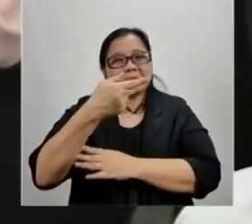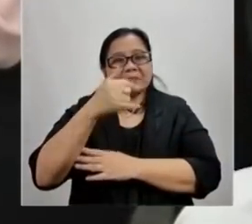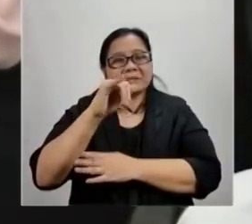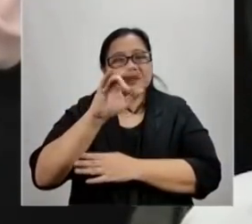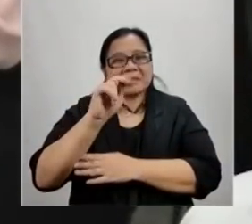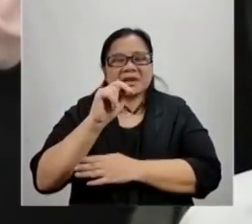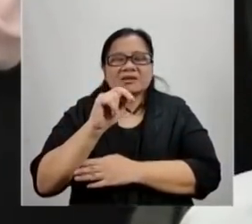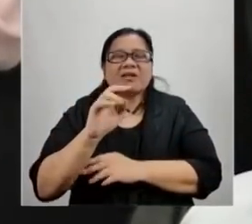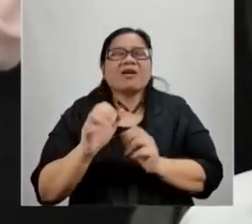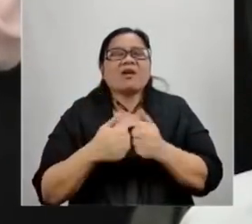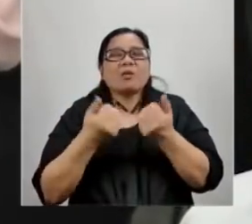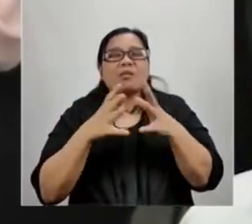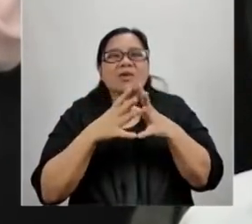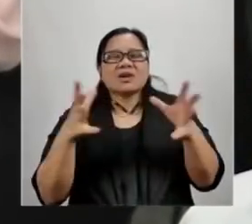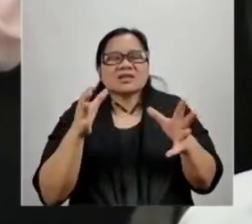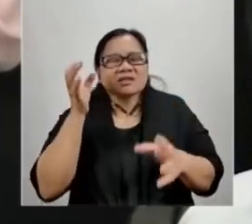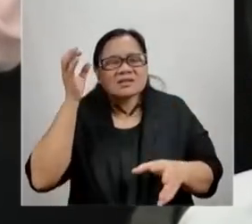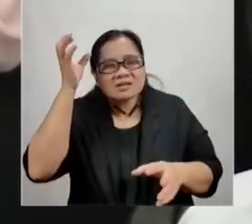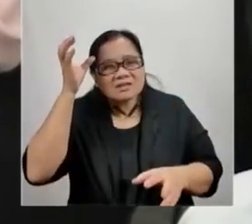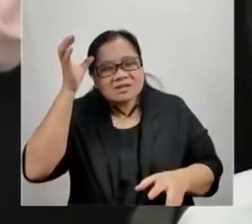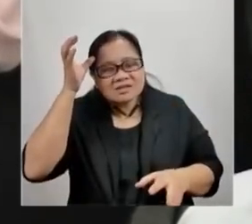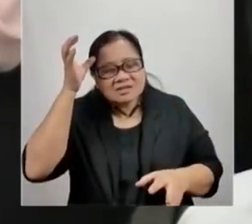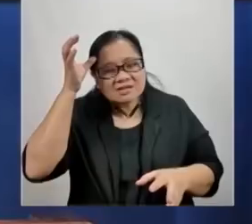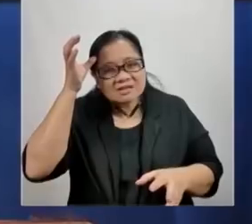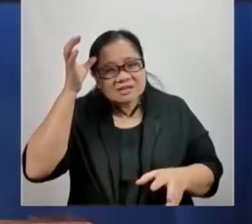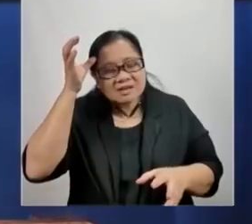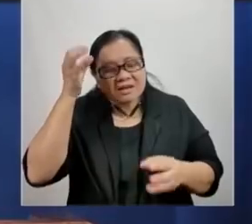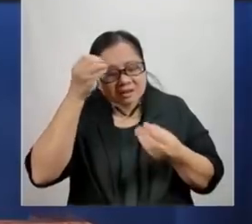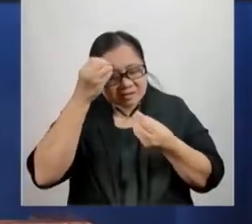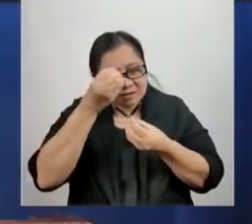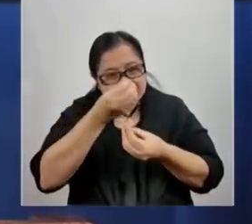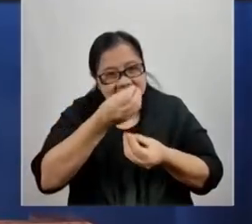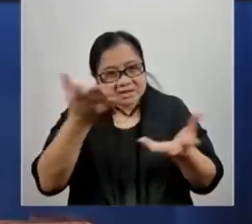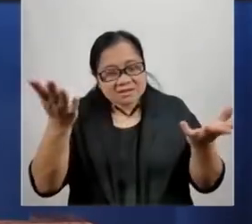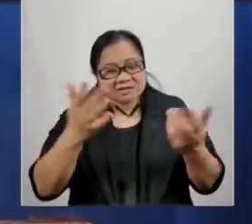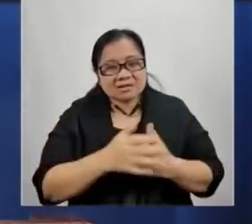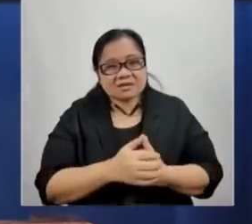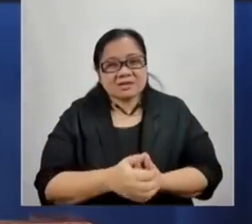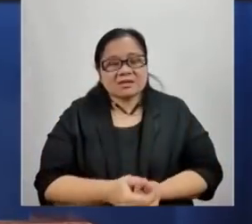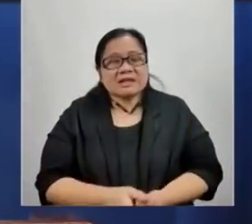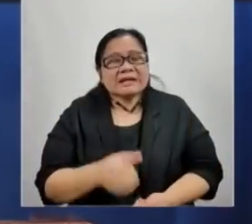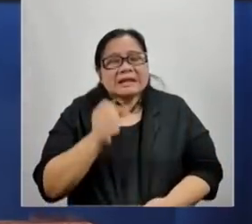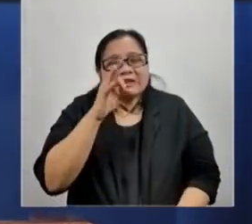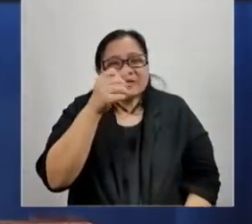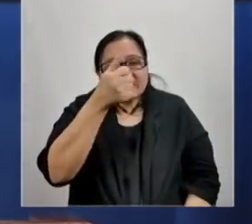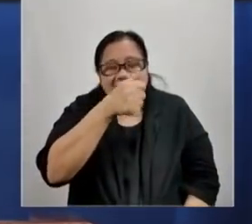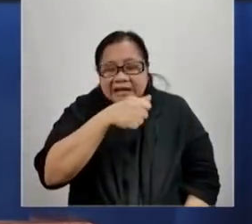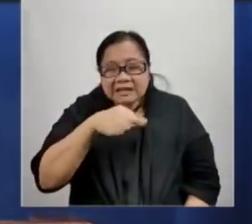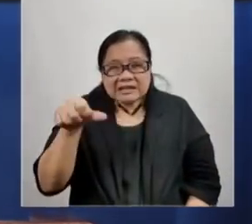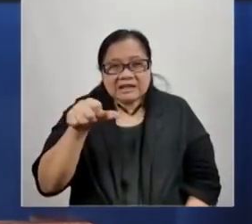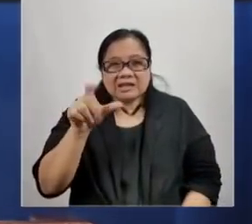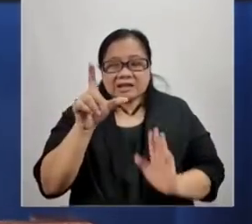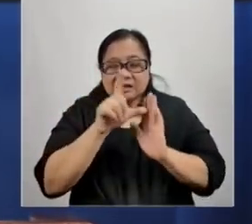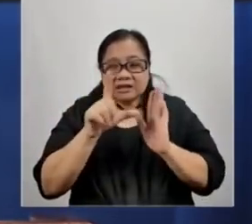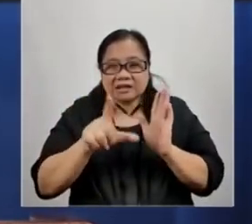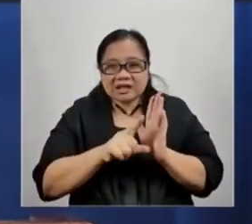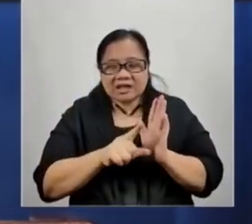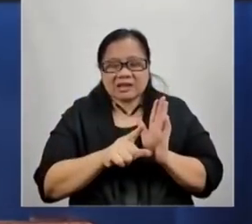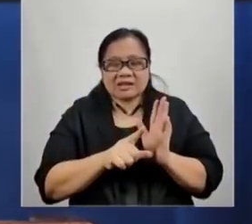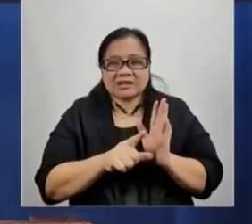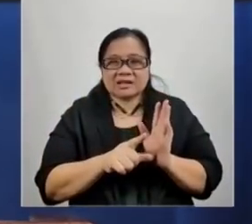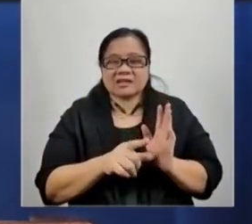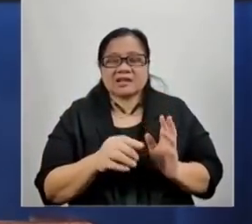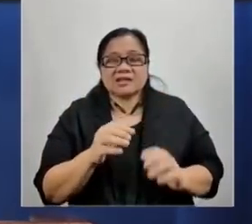of a concern is disinformation to this administration? If any illegal acts have been committed, then the proper venue for that would be the